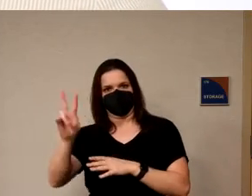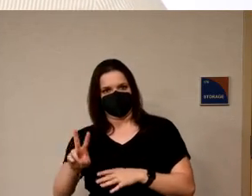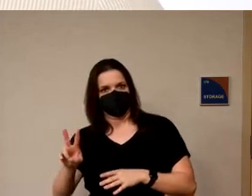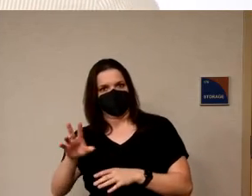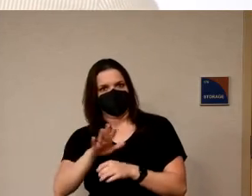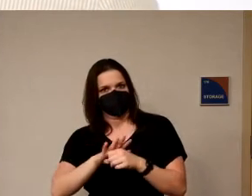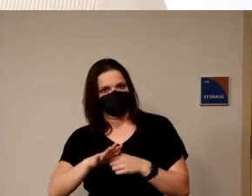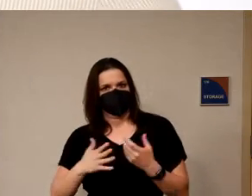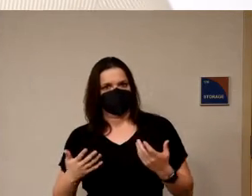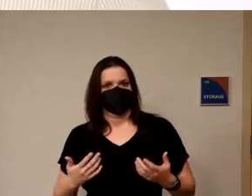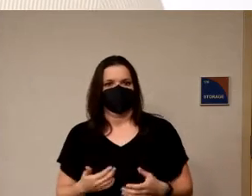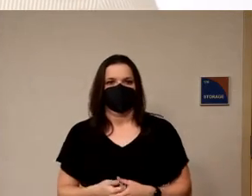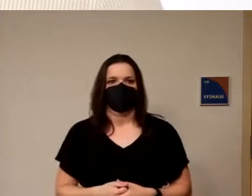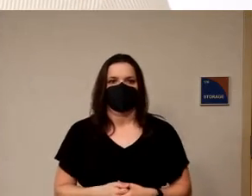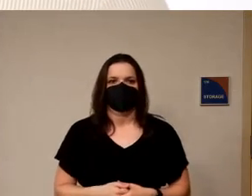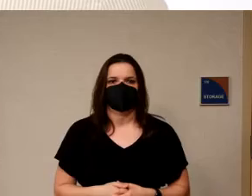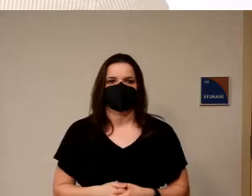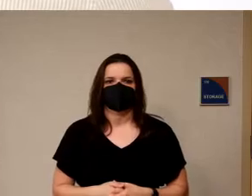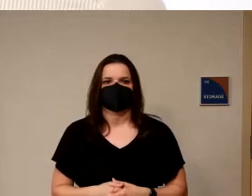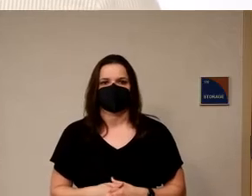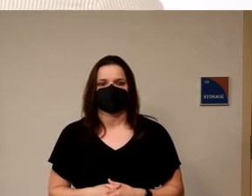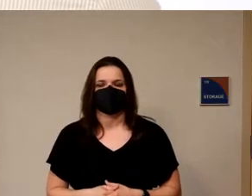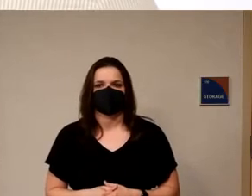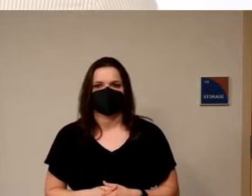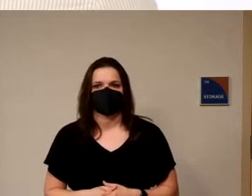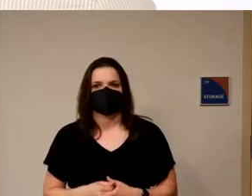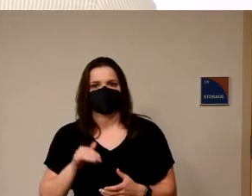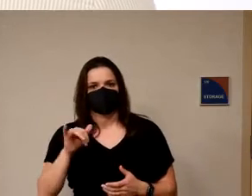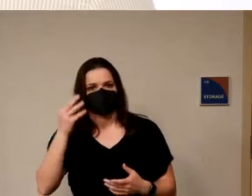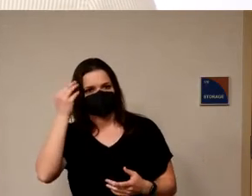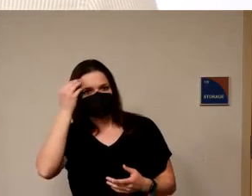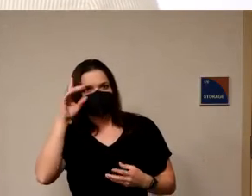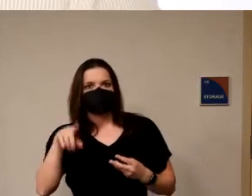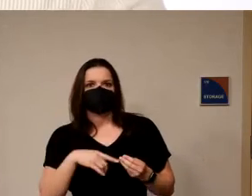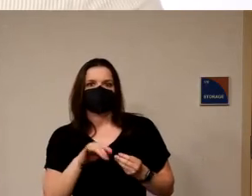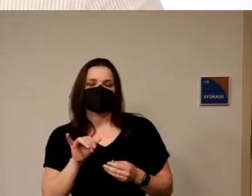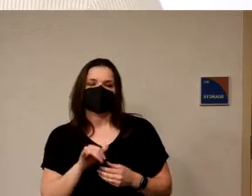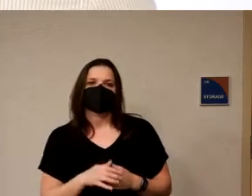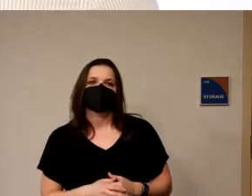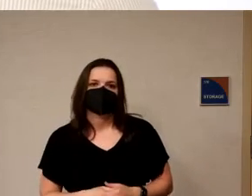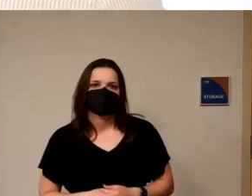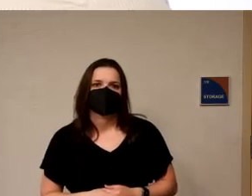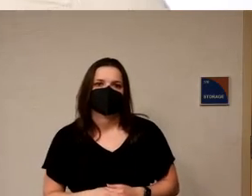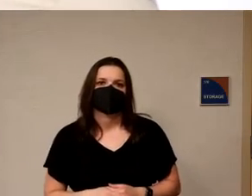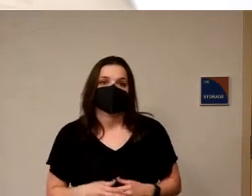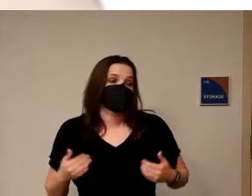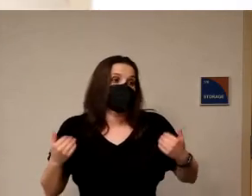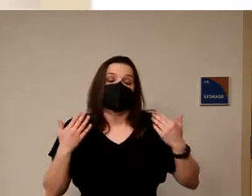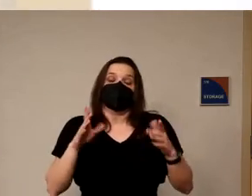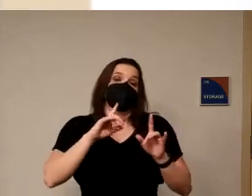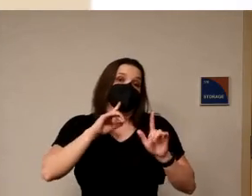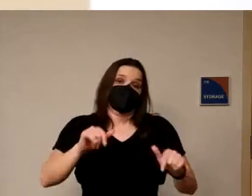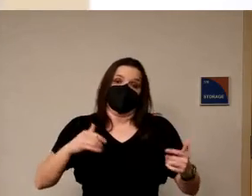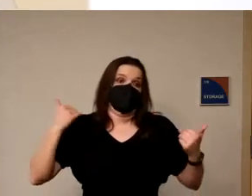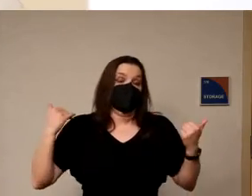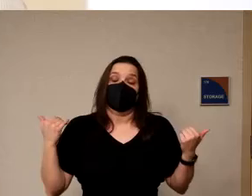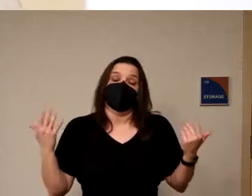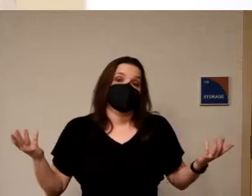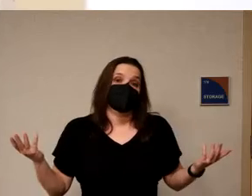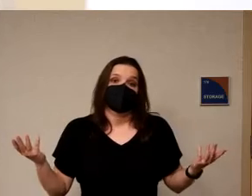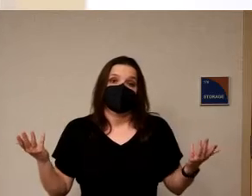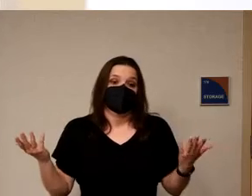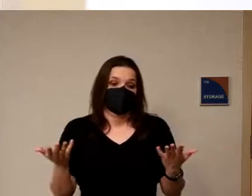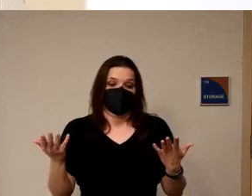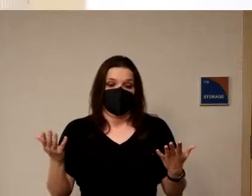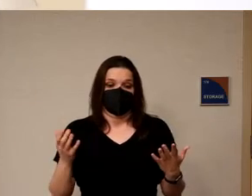district? That's a point of consideration to take in. So I don't know the answer. I don't know what